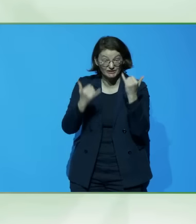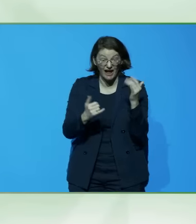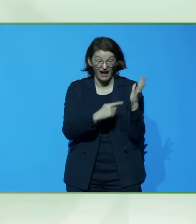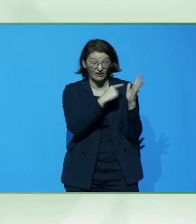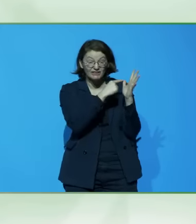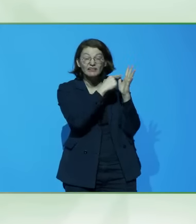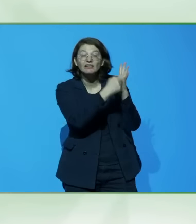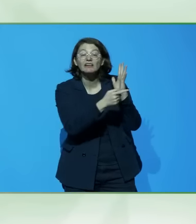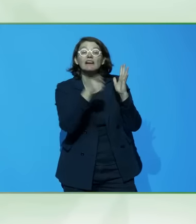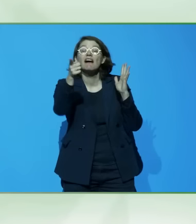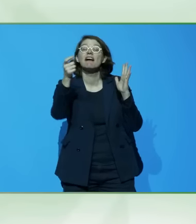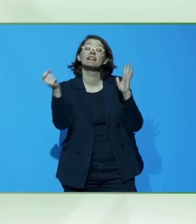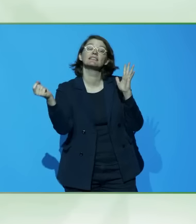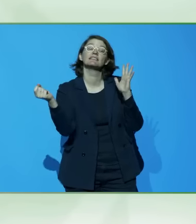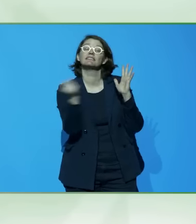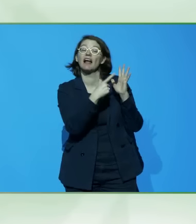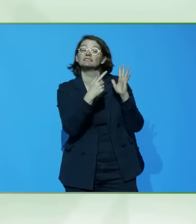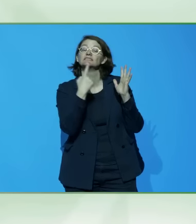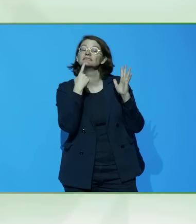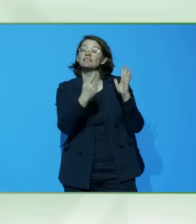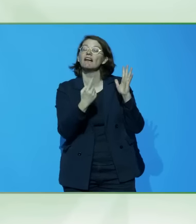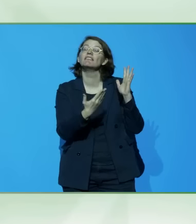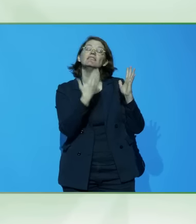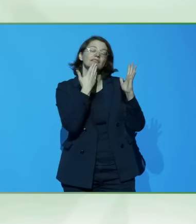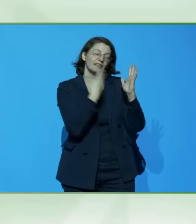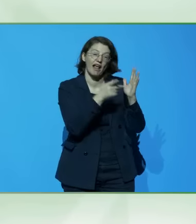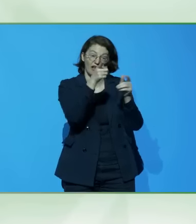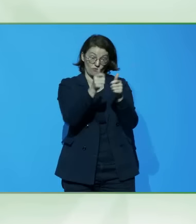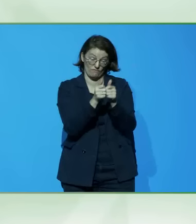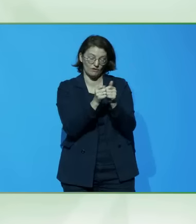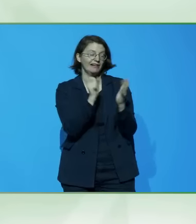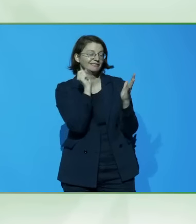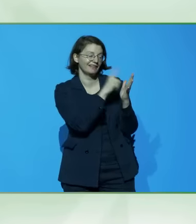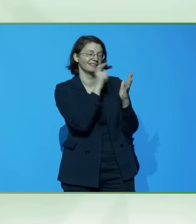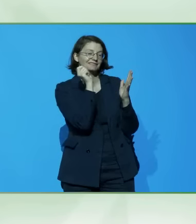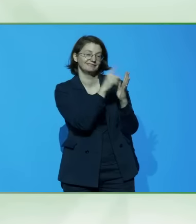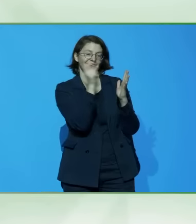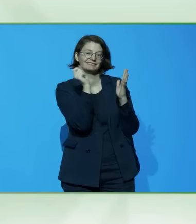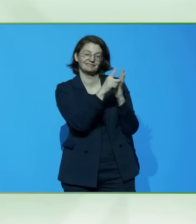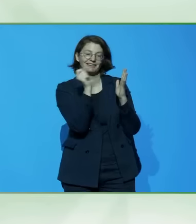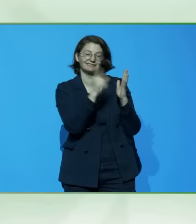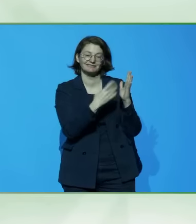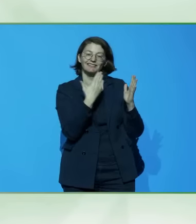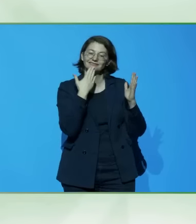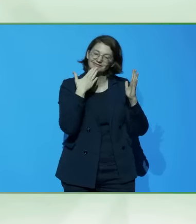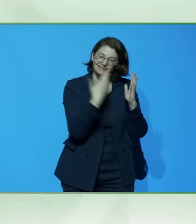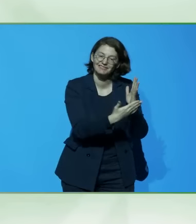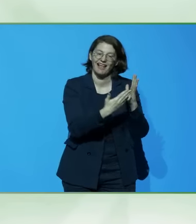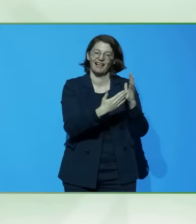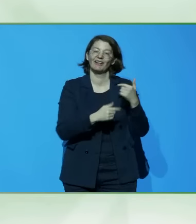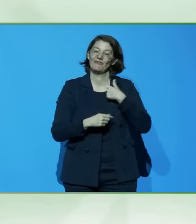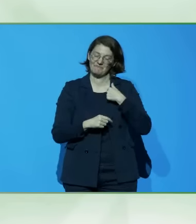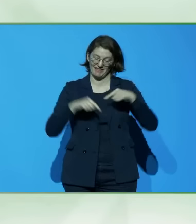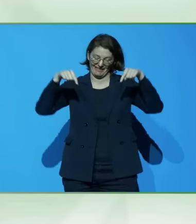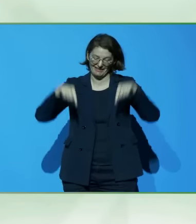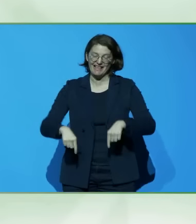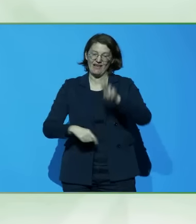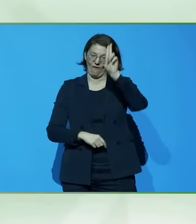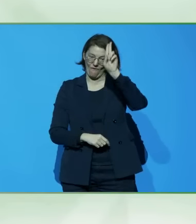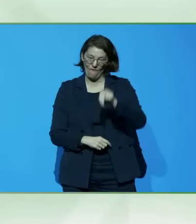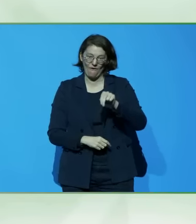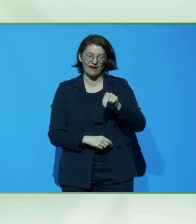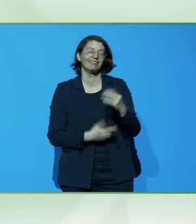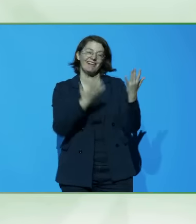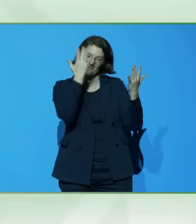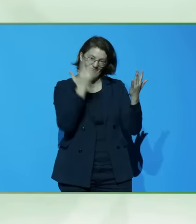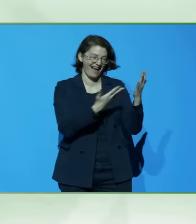write them, to tell them, thank you. I'm thinking of you. I'm here in the United Nations. I'm thinking of you. Thank you